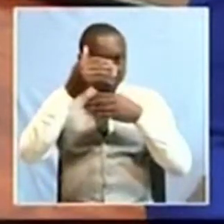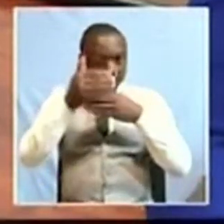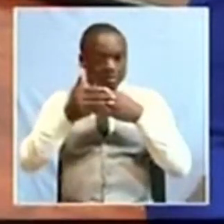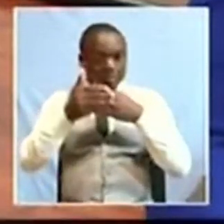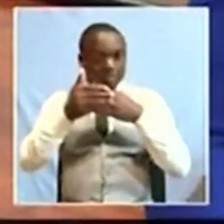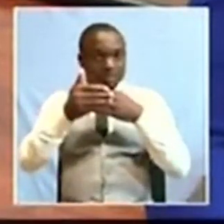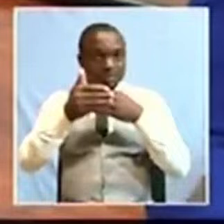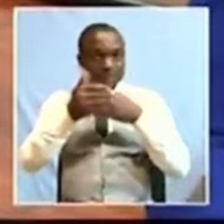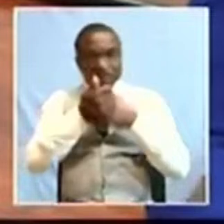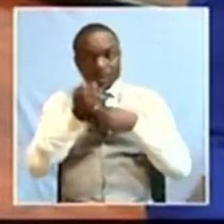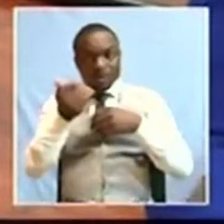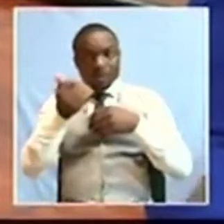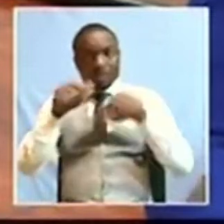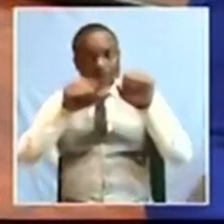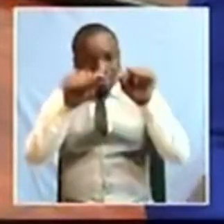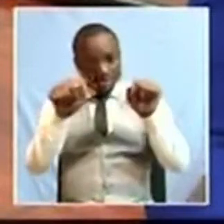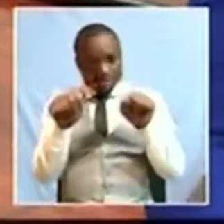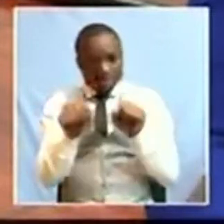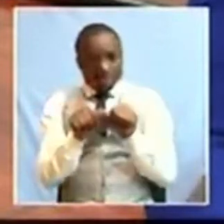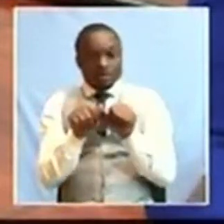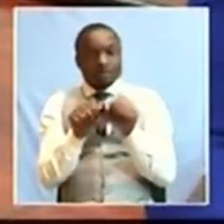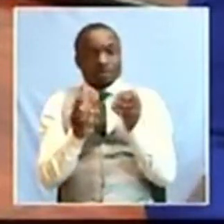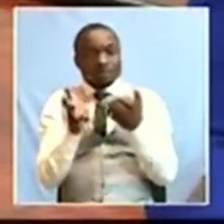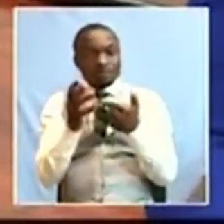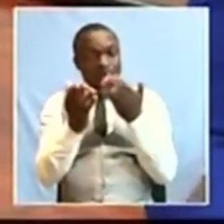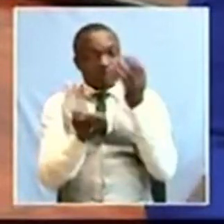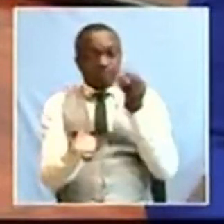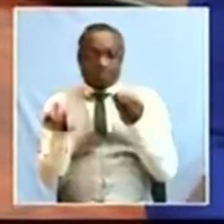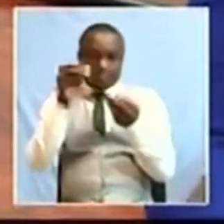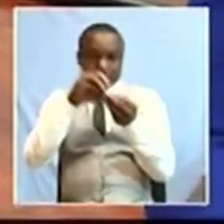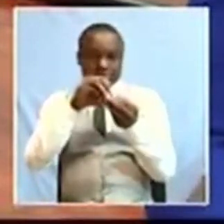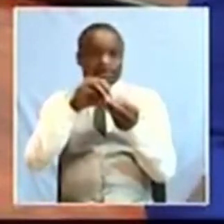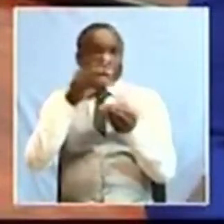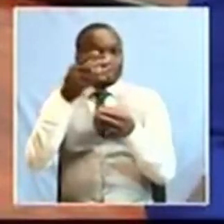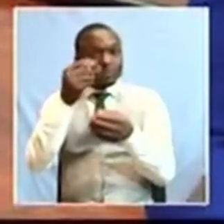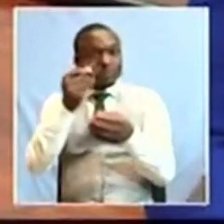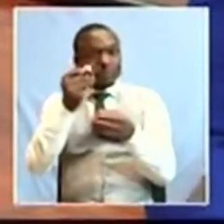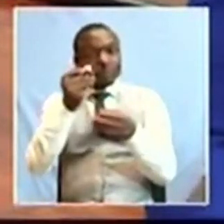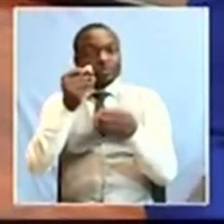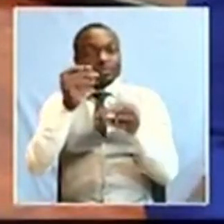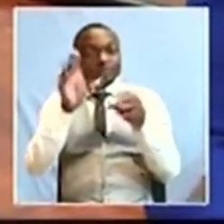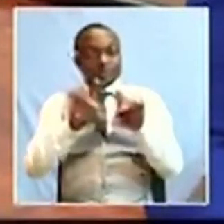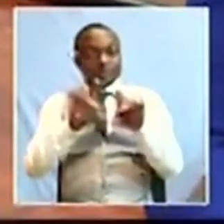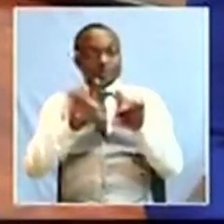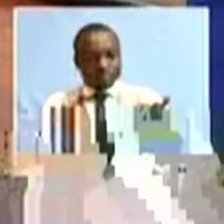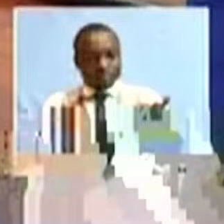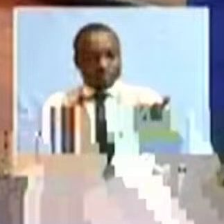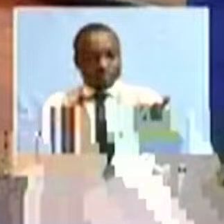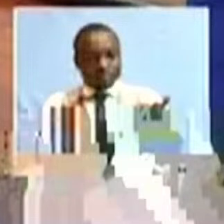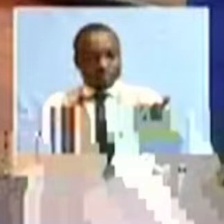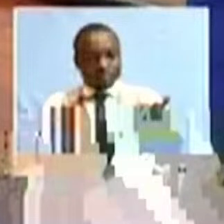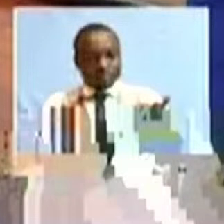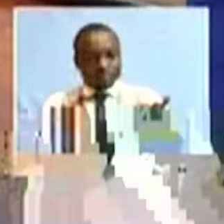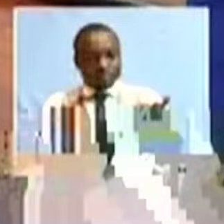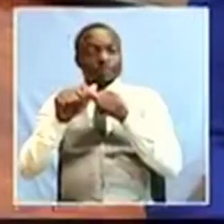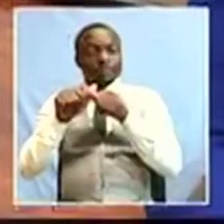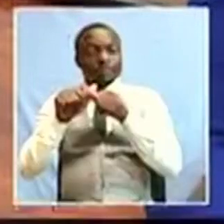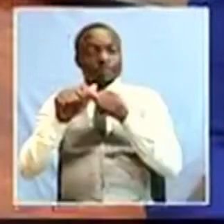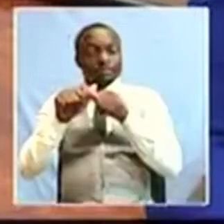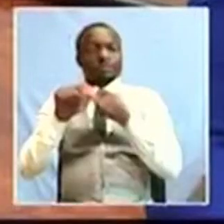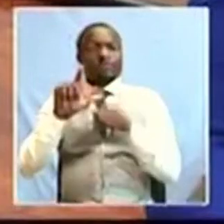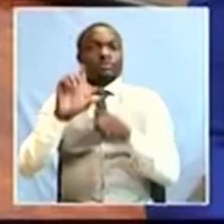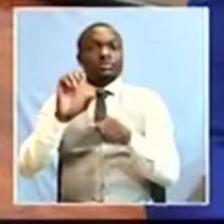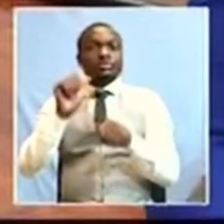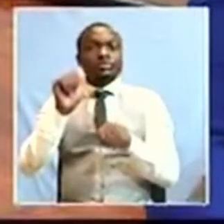routine sources to include revenue for land agreements, leasing